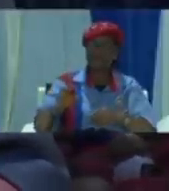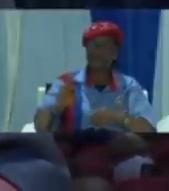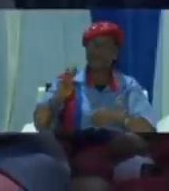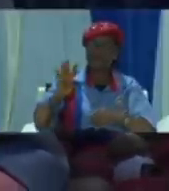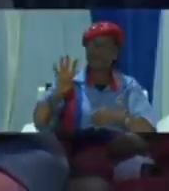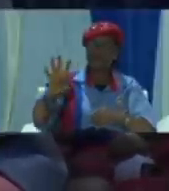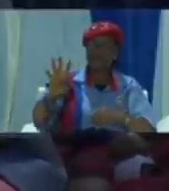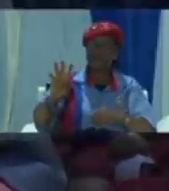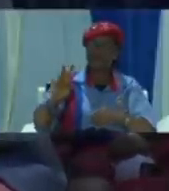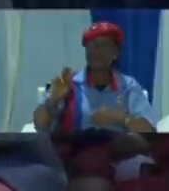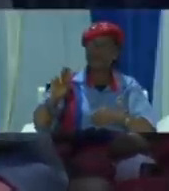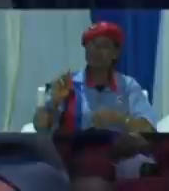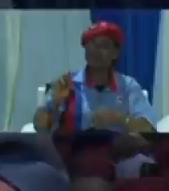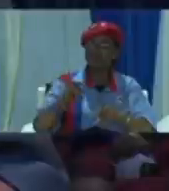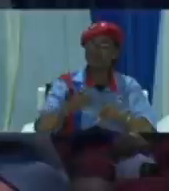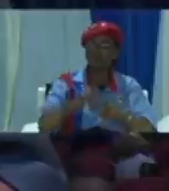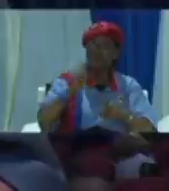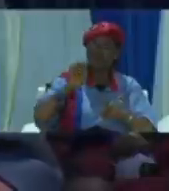48, from verse 8 to